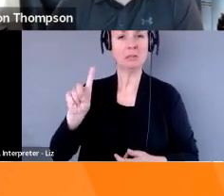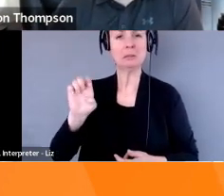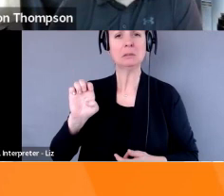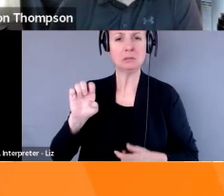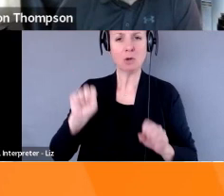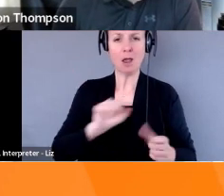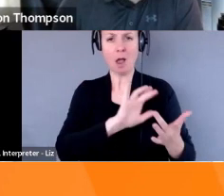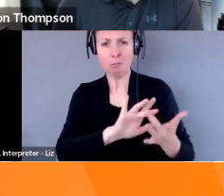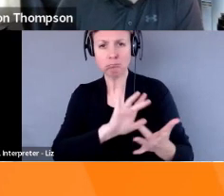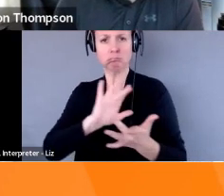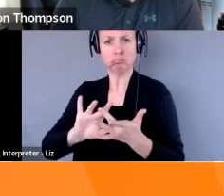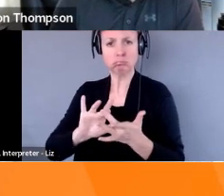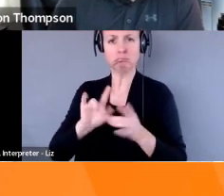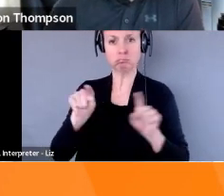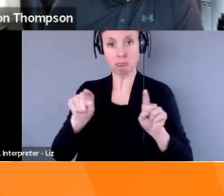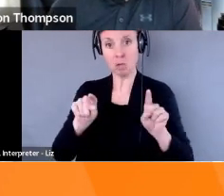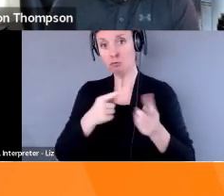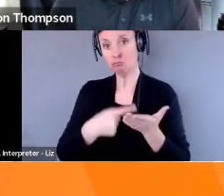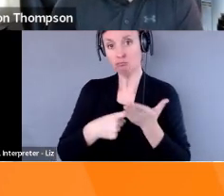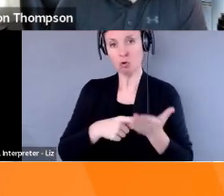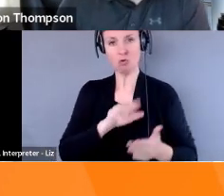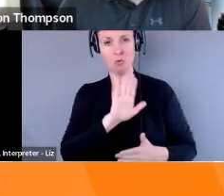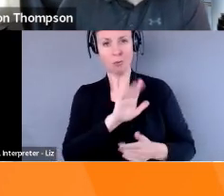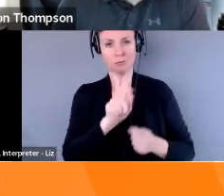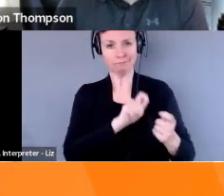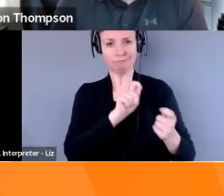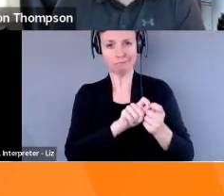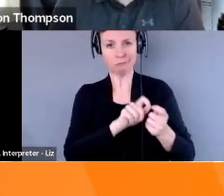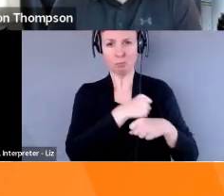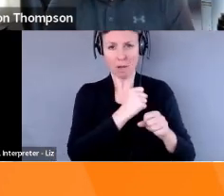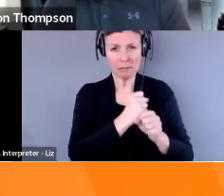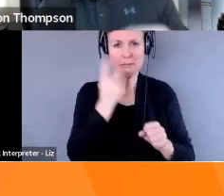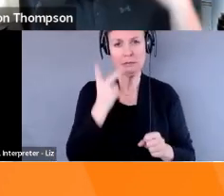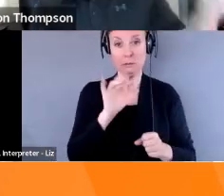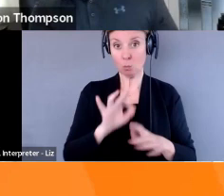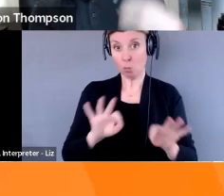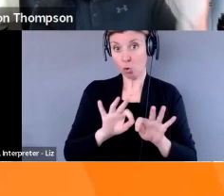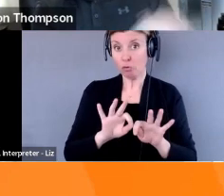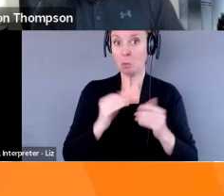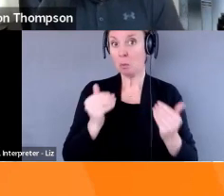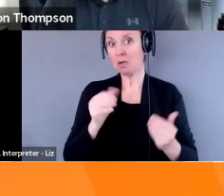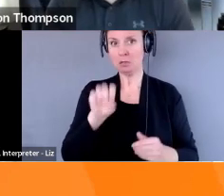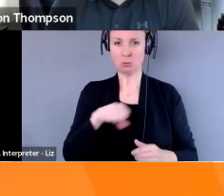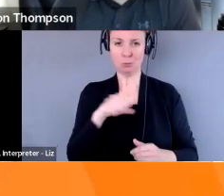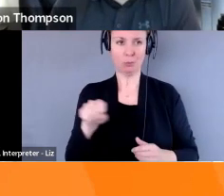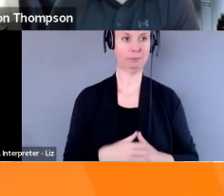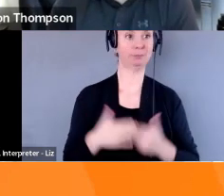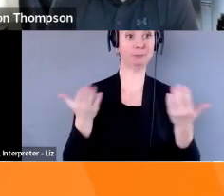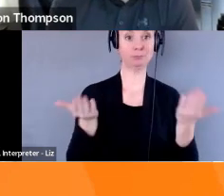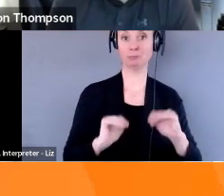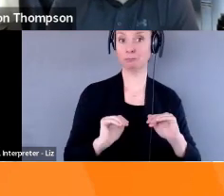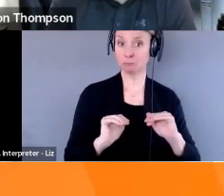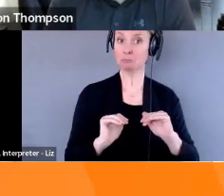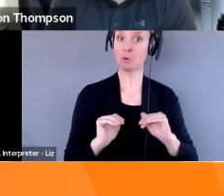you. Okay. If you're already selling on Amazon or want to, it's like, hey, how do we get things listed on Amazon?